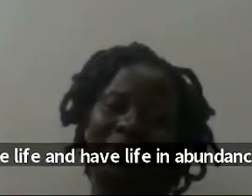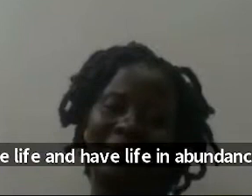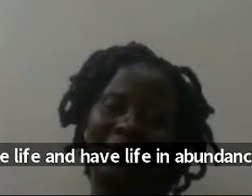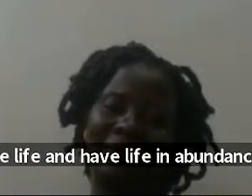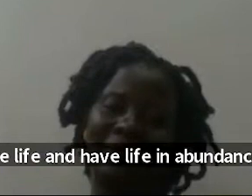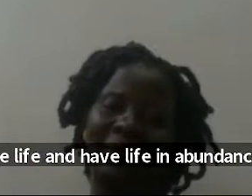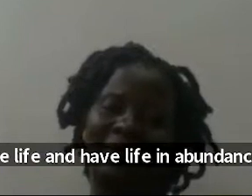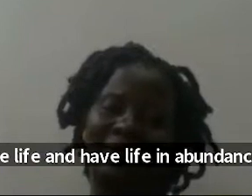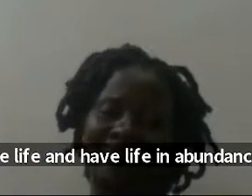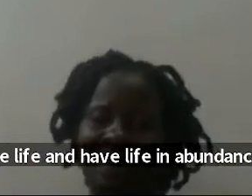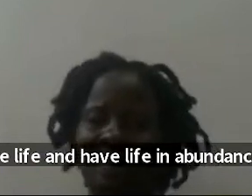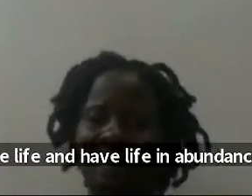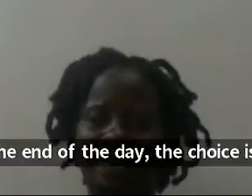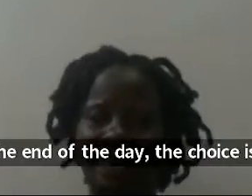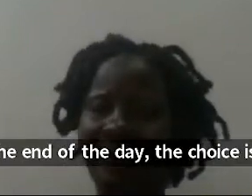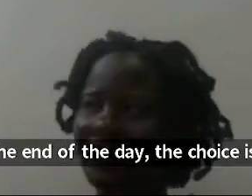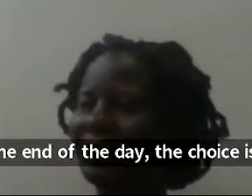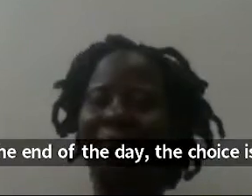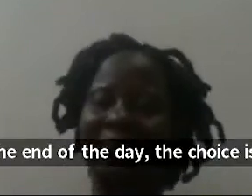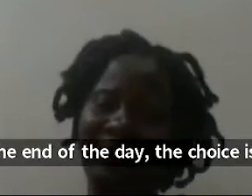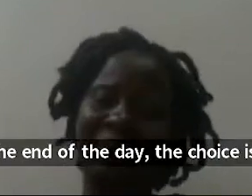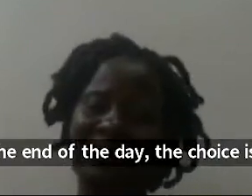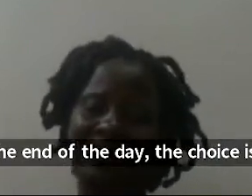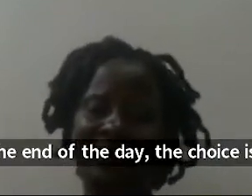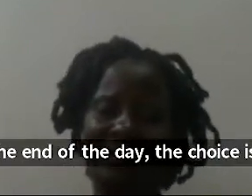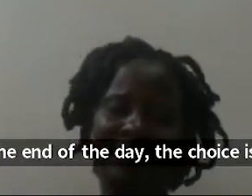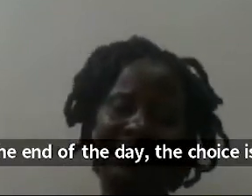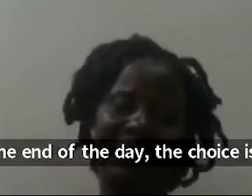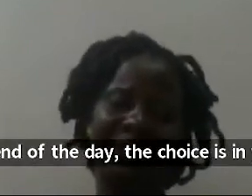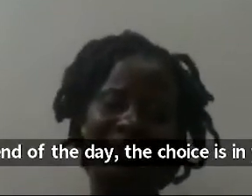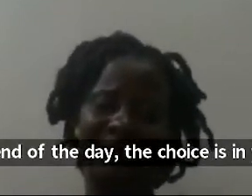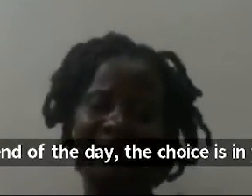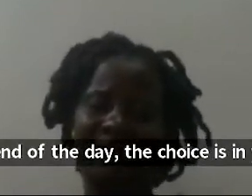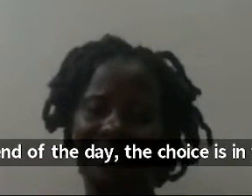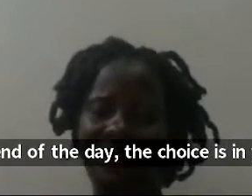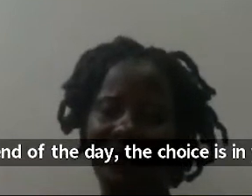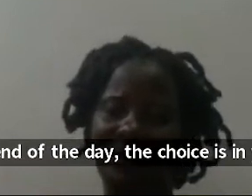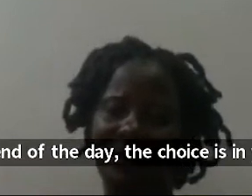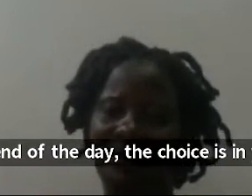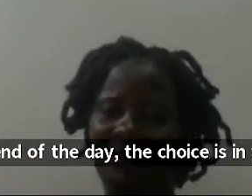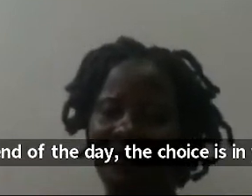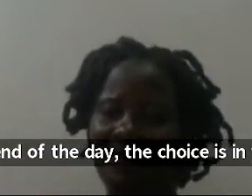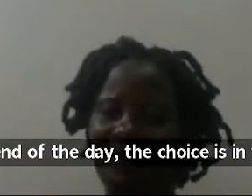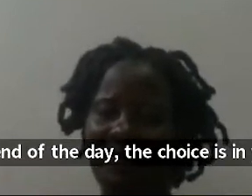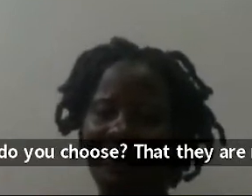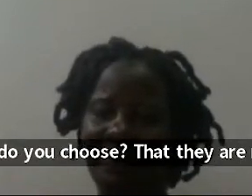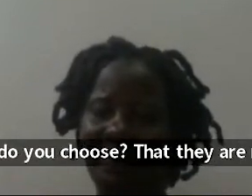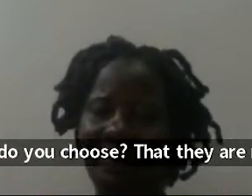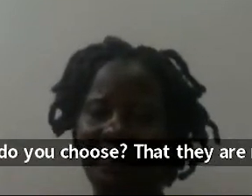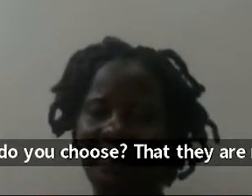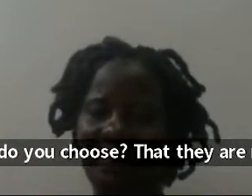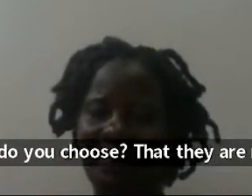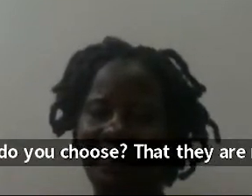day, the choice is in your hands. What do you choose? That there are no husbands? Oh my God, there are so